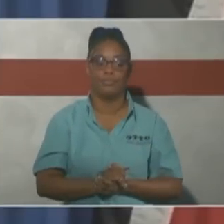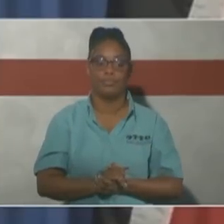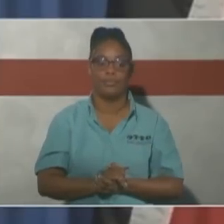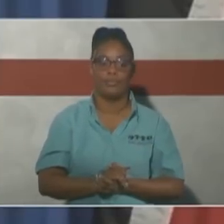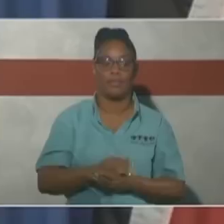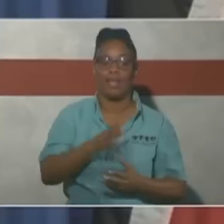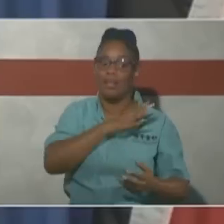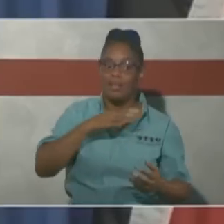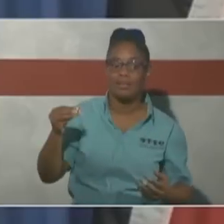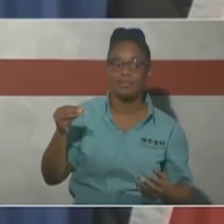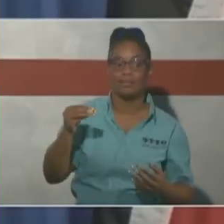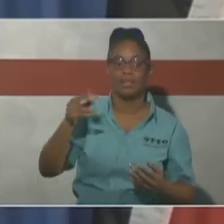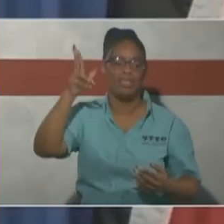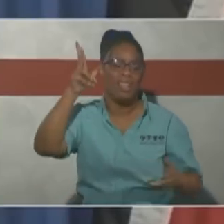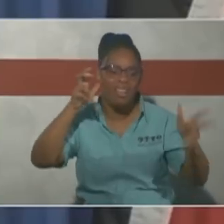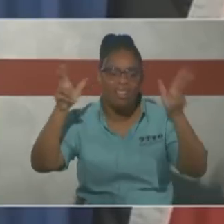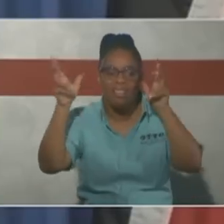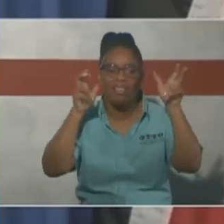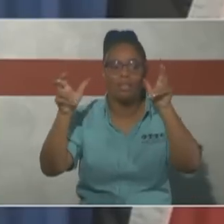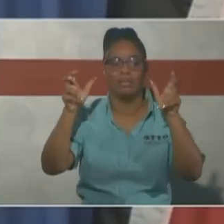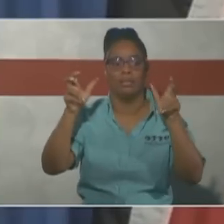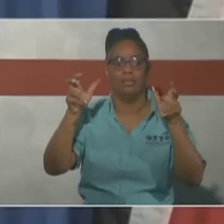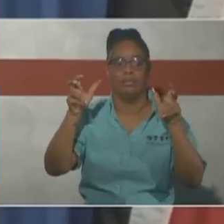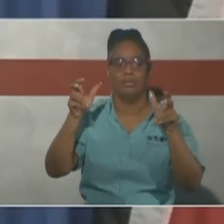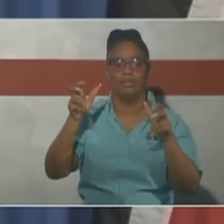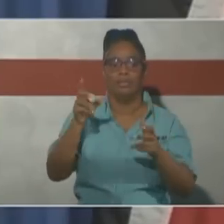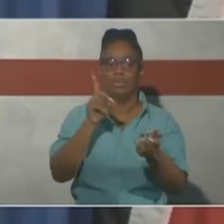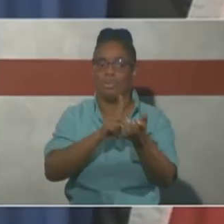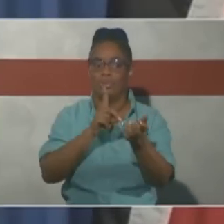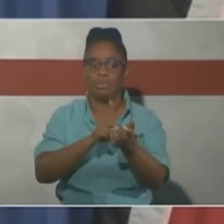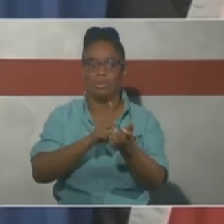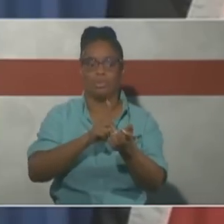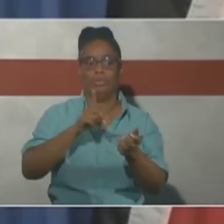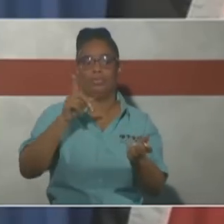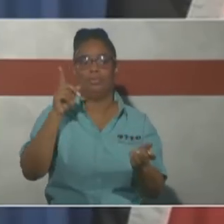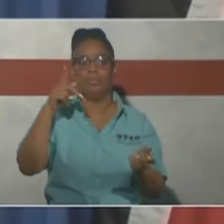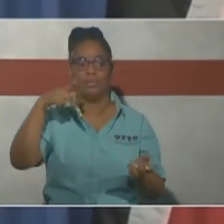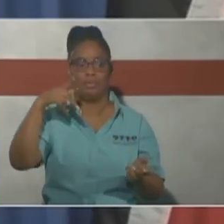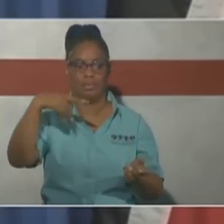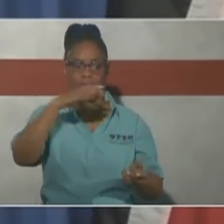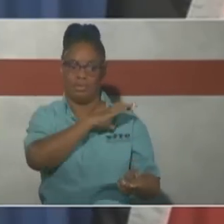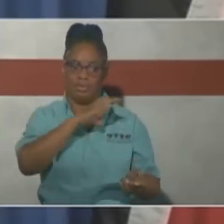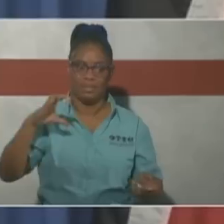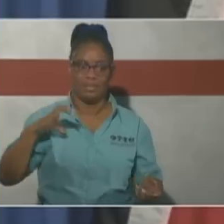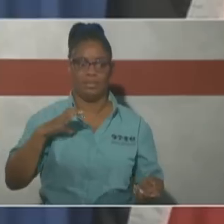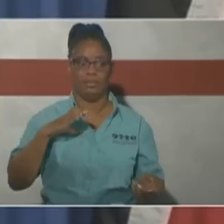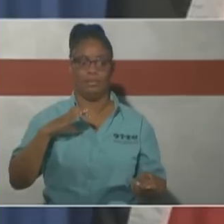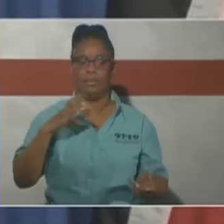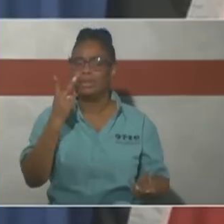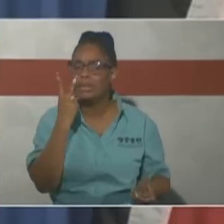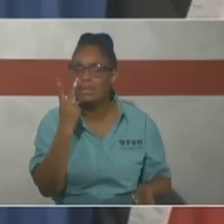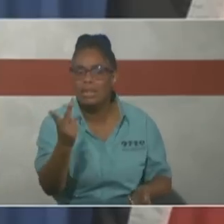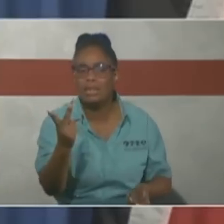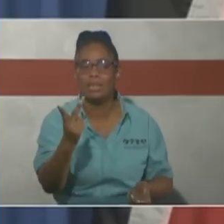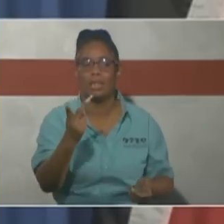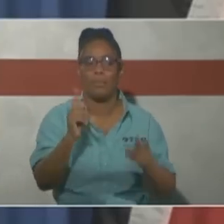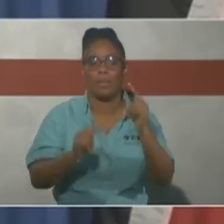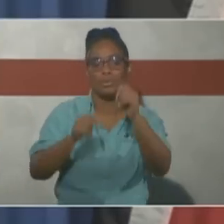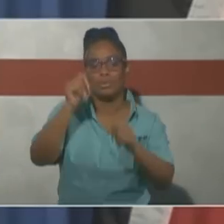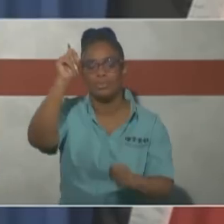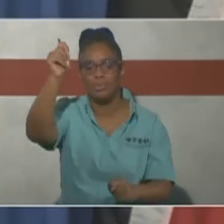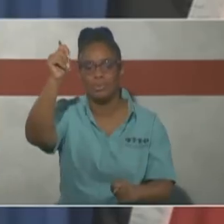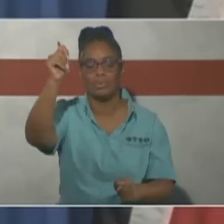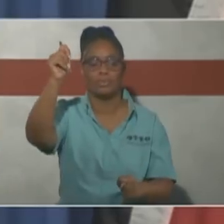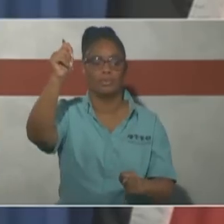we are facing the prospect of increases in terms of infection